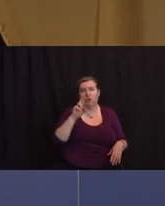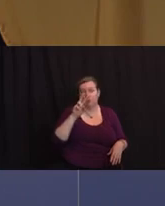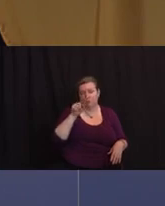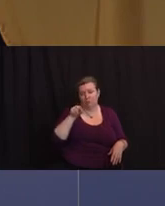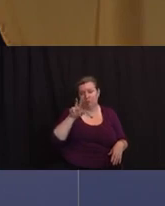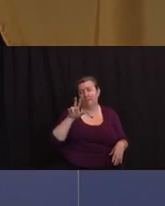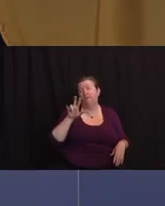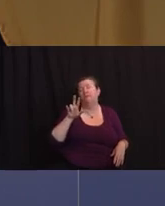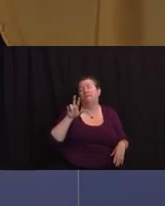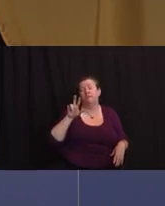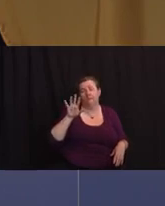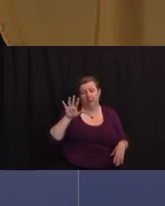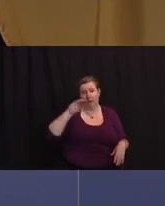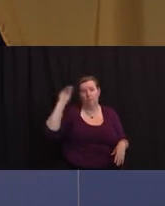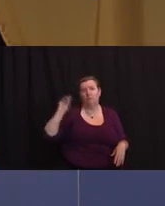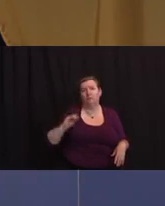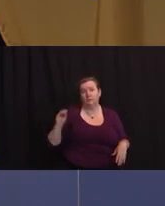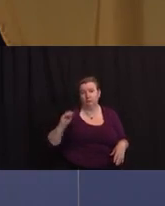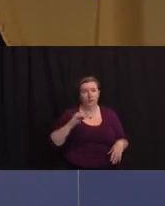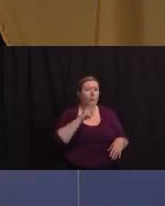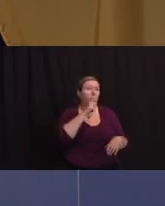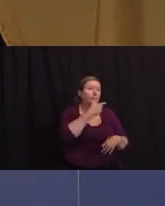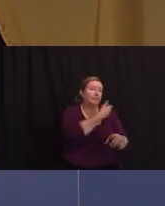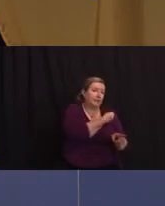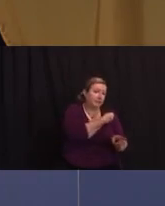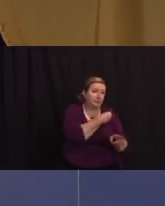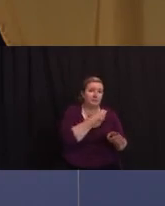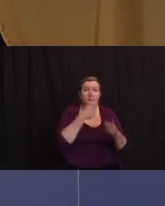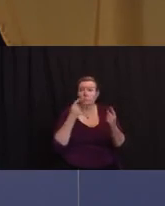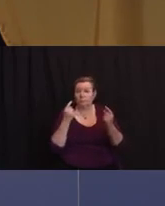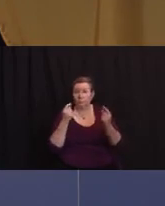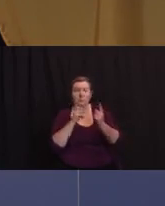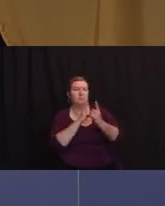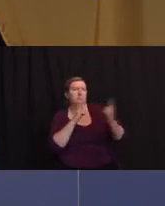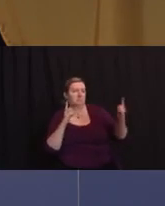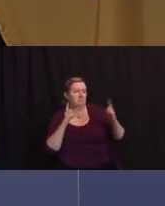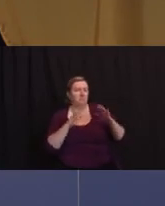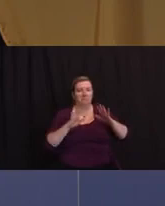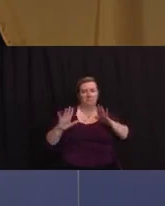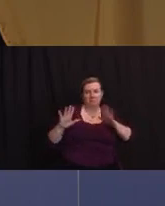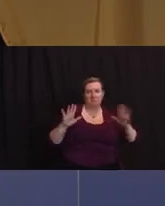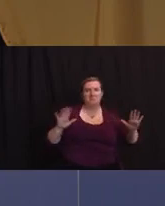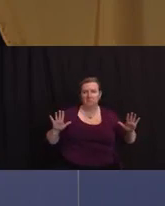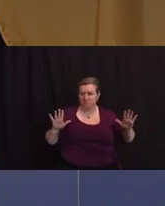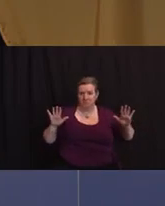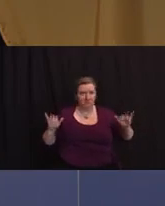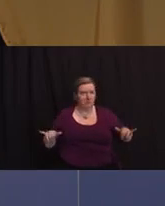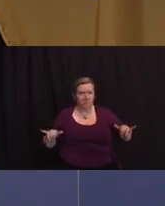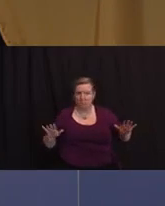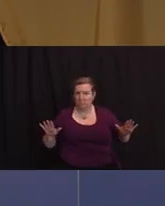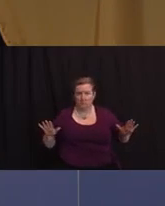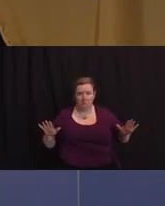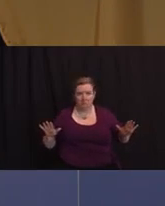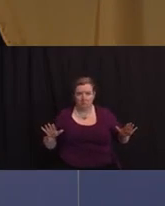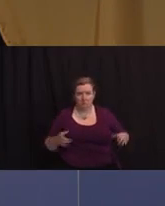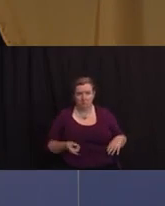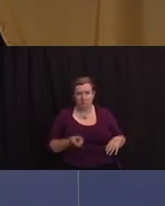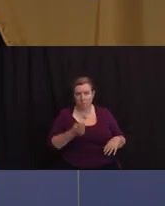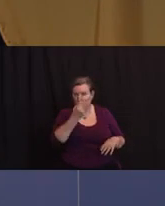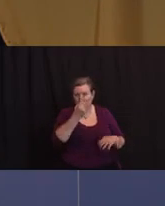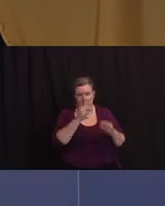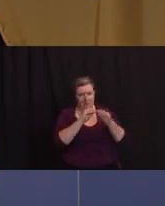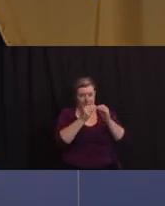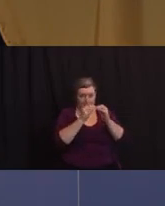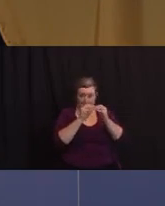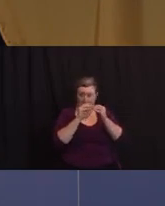are vaccinated and everything else that we're doing. It's also true that it is only one number I look at, because to start with, let's say